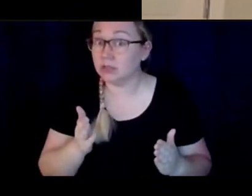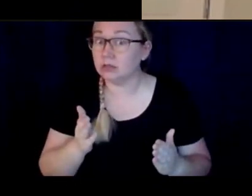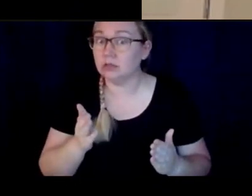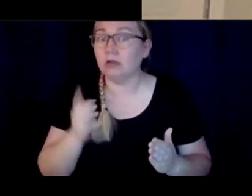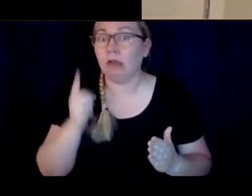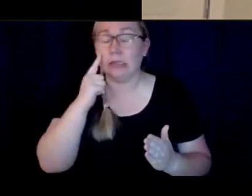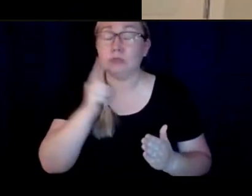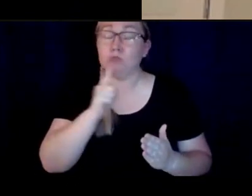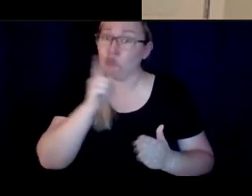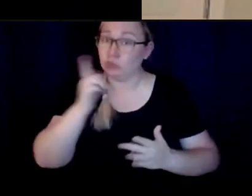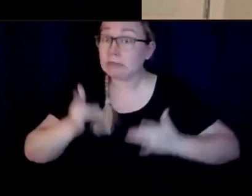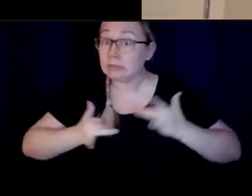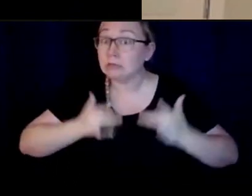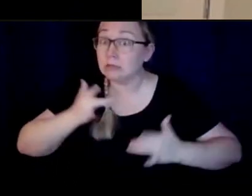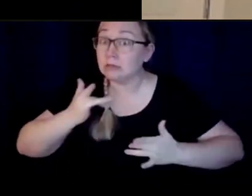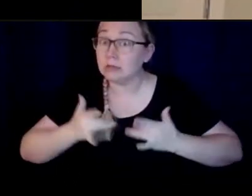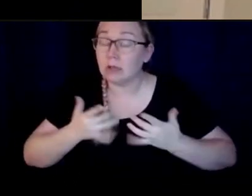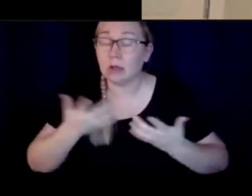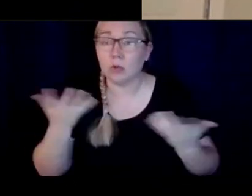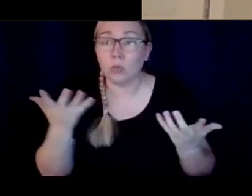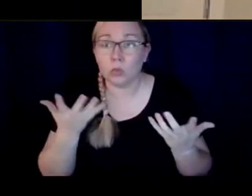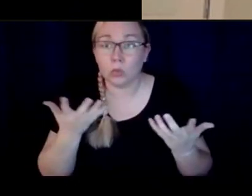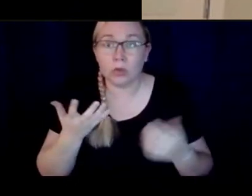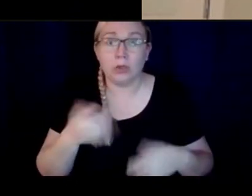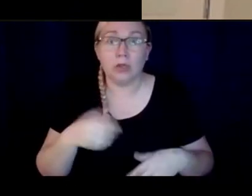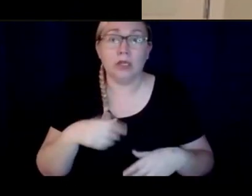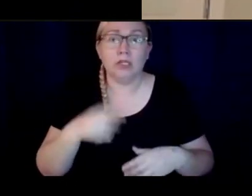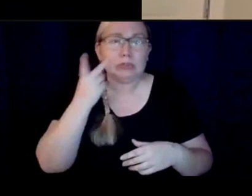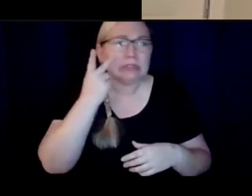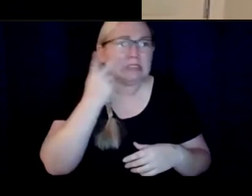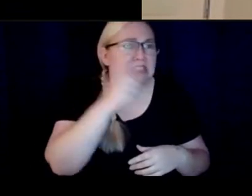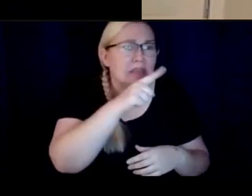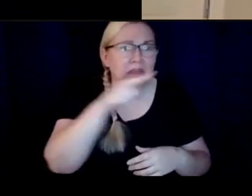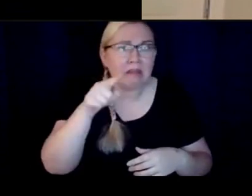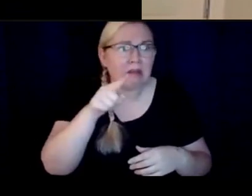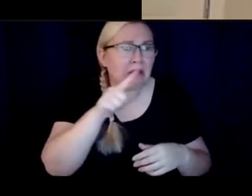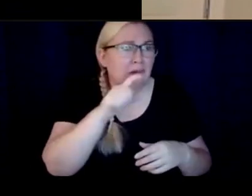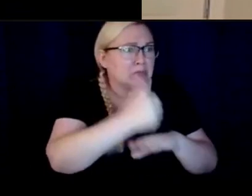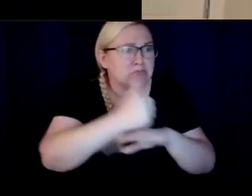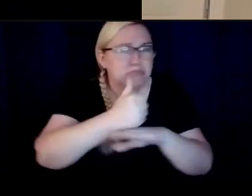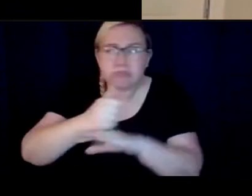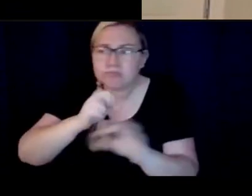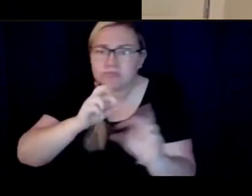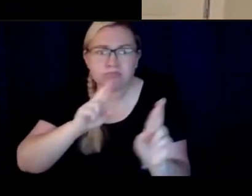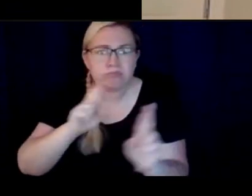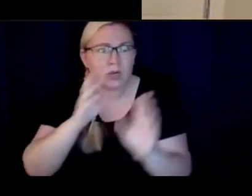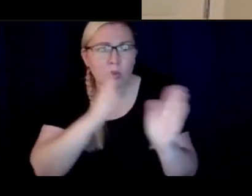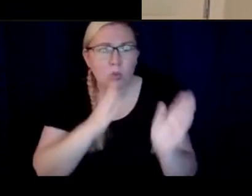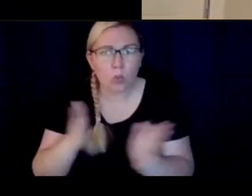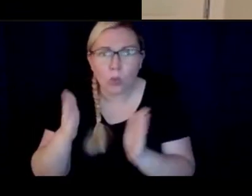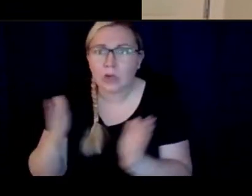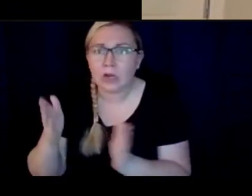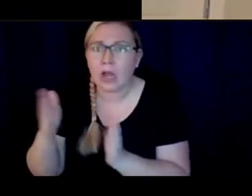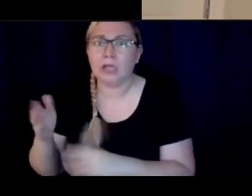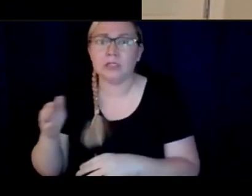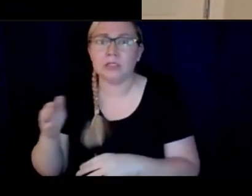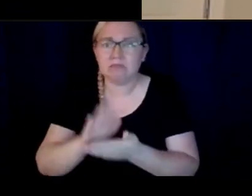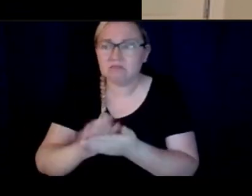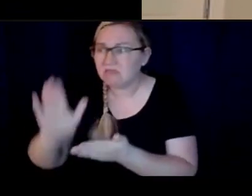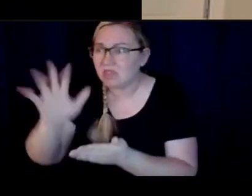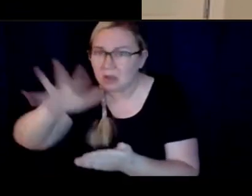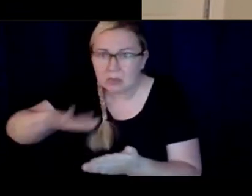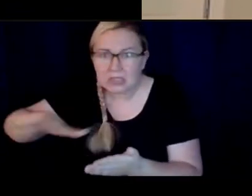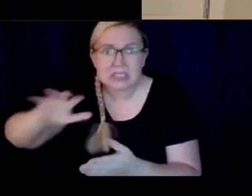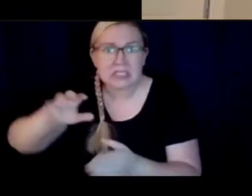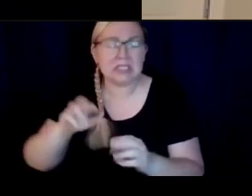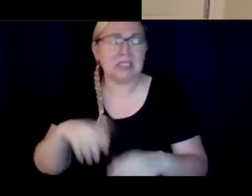really exciting is that you see all kinds of organizing happening across campuses now, especially in the